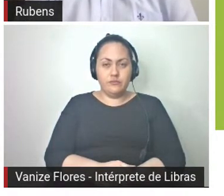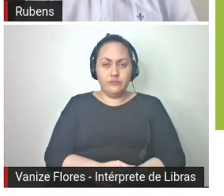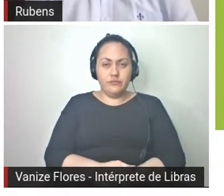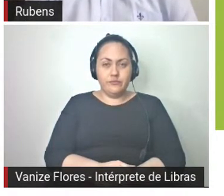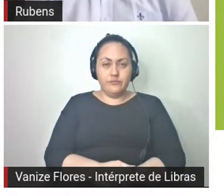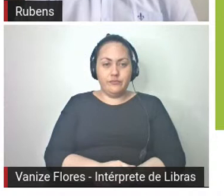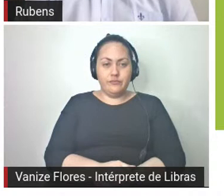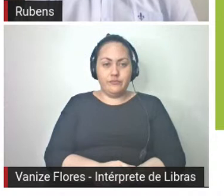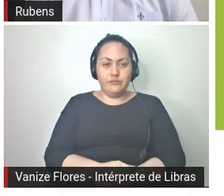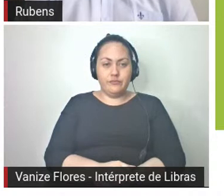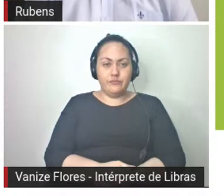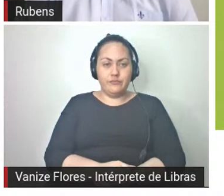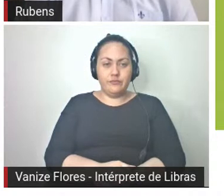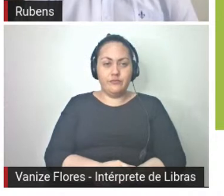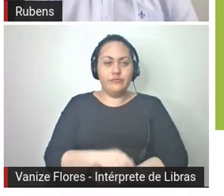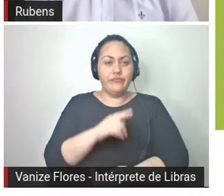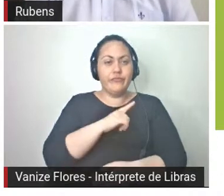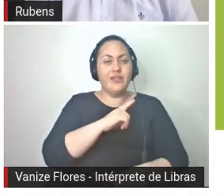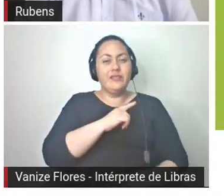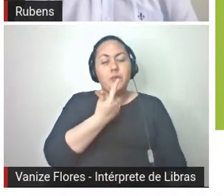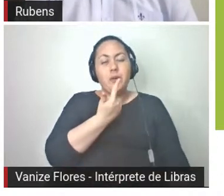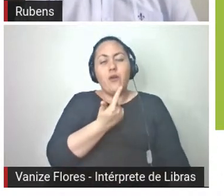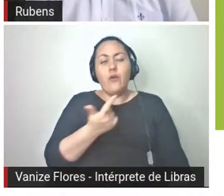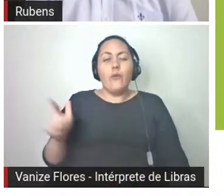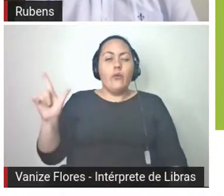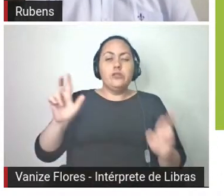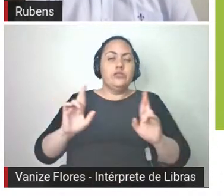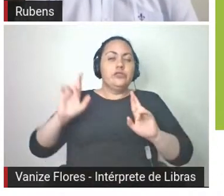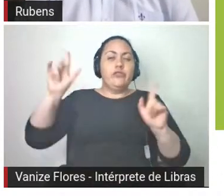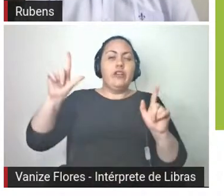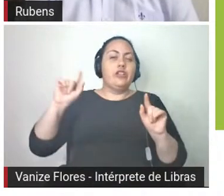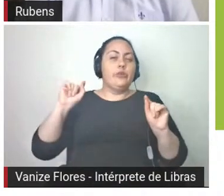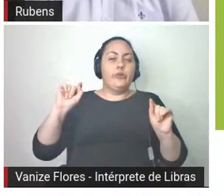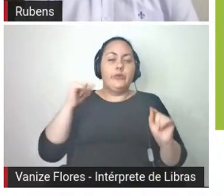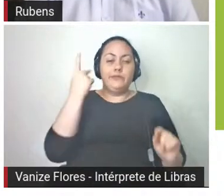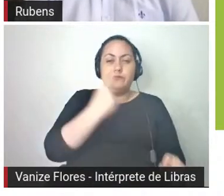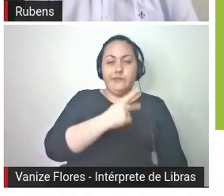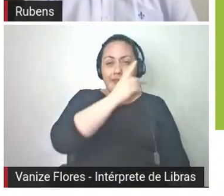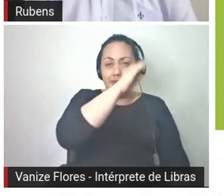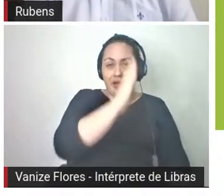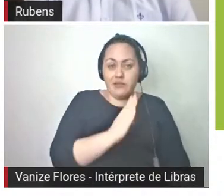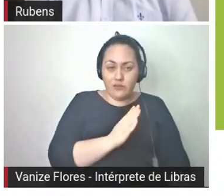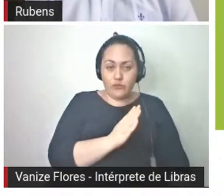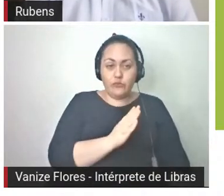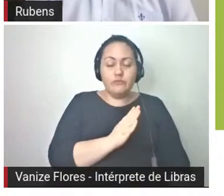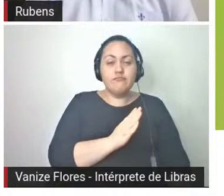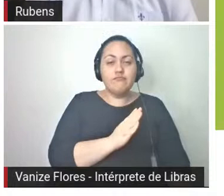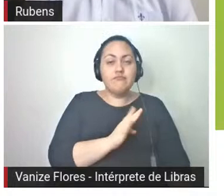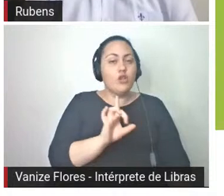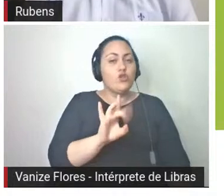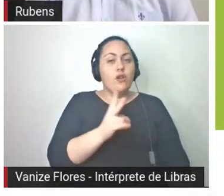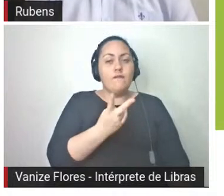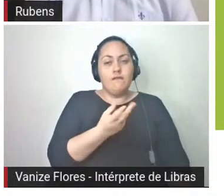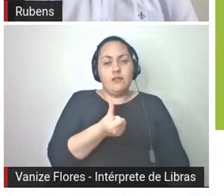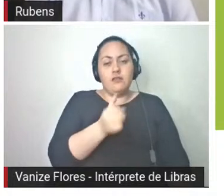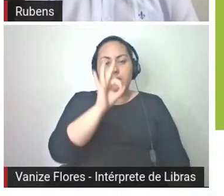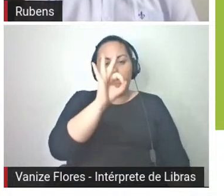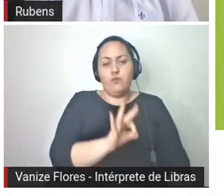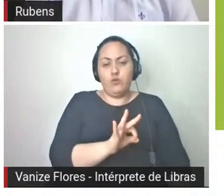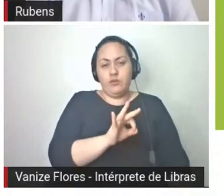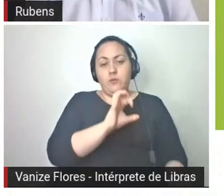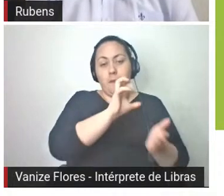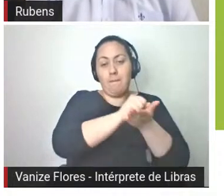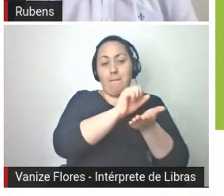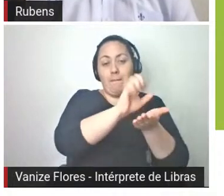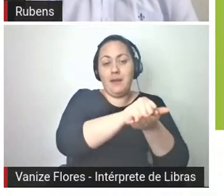Uma outra grande diferença é que, no Brasil, apenas 26% das